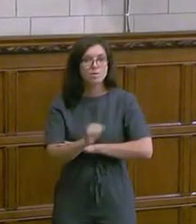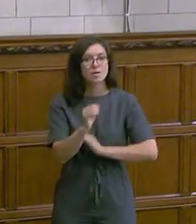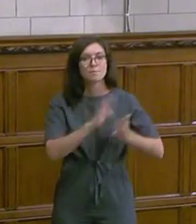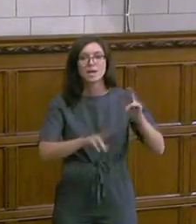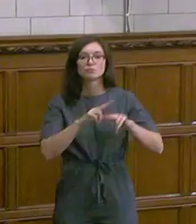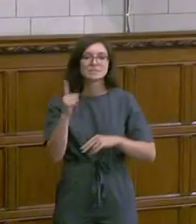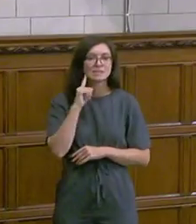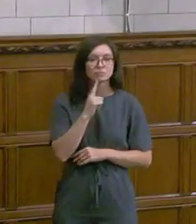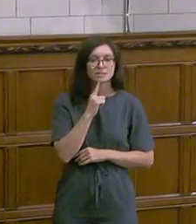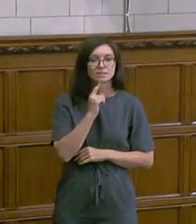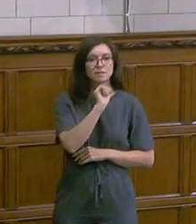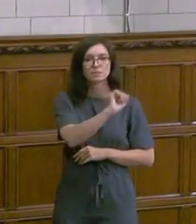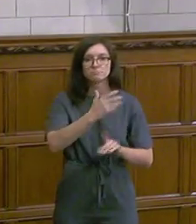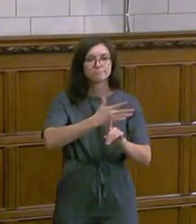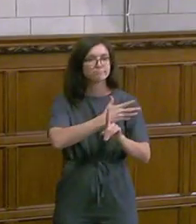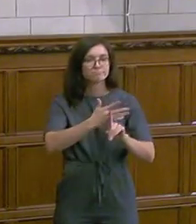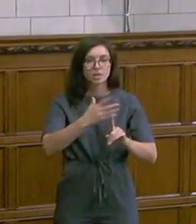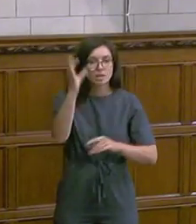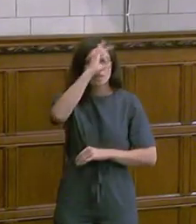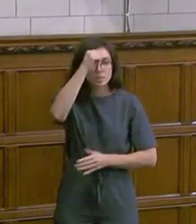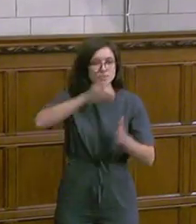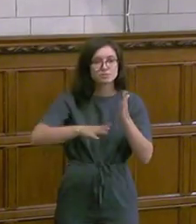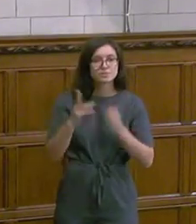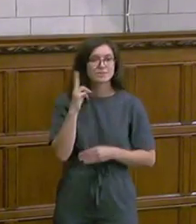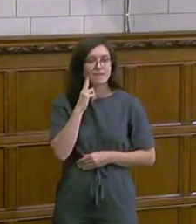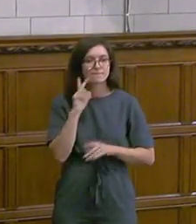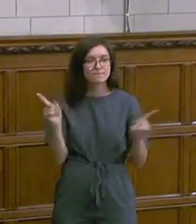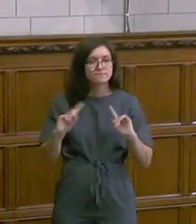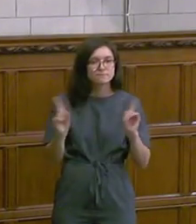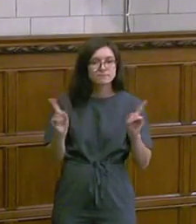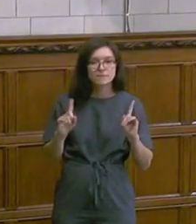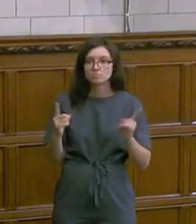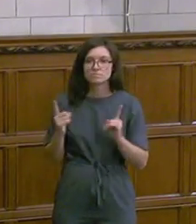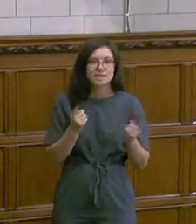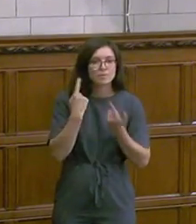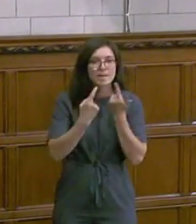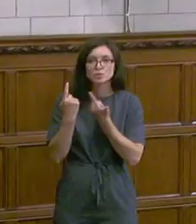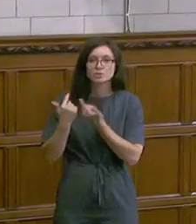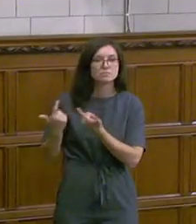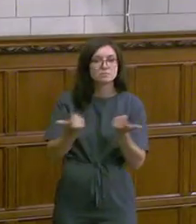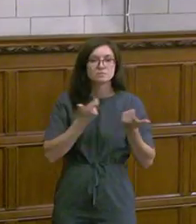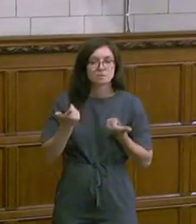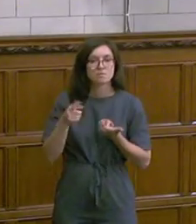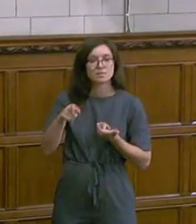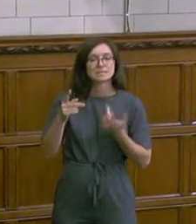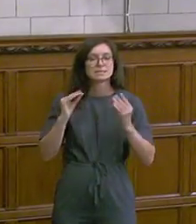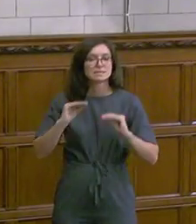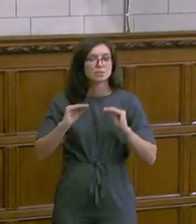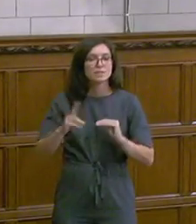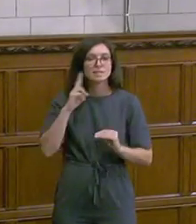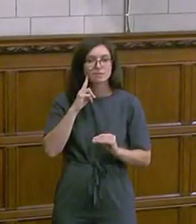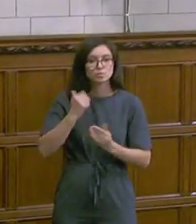prior experience of deafness. These parents rely on advice from specialist teachers of the deaf to support their child's language